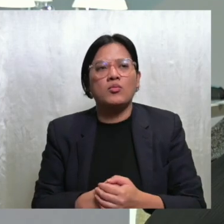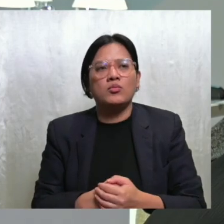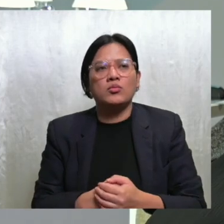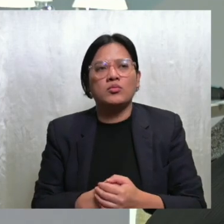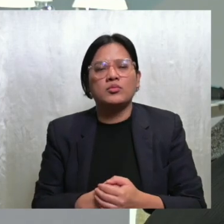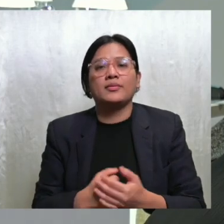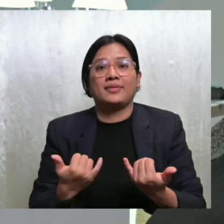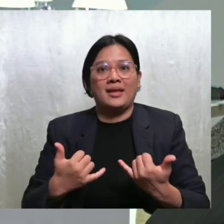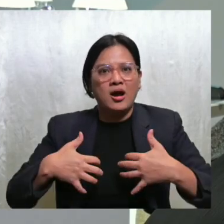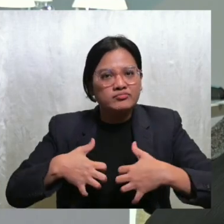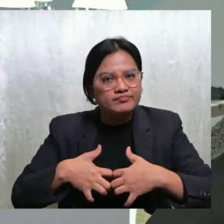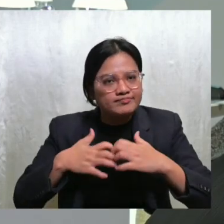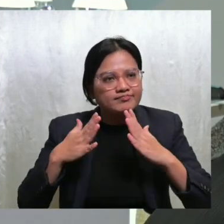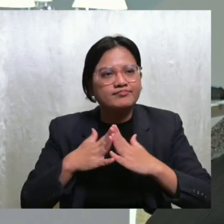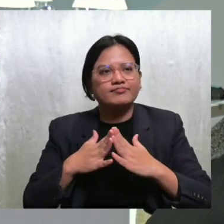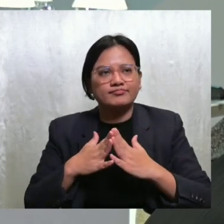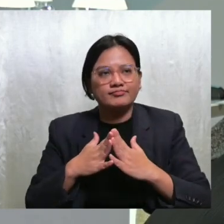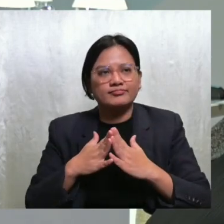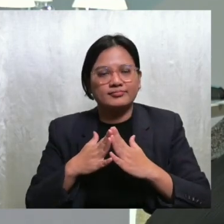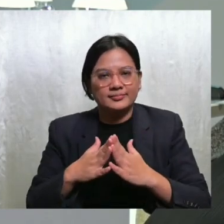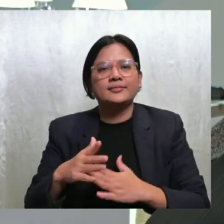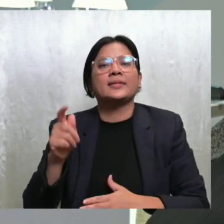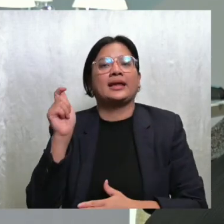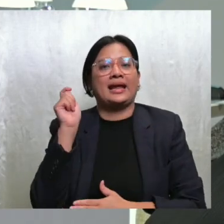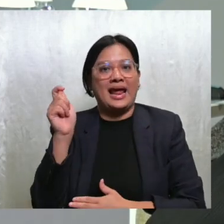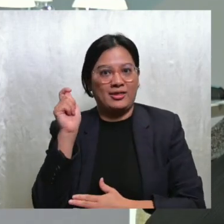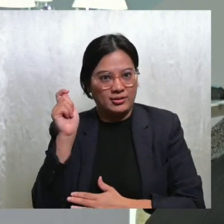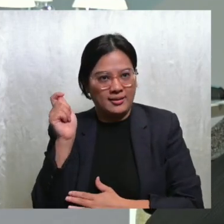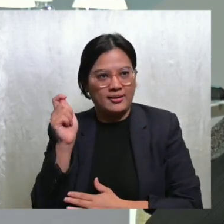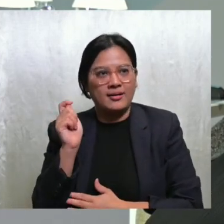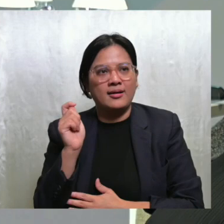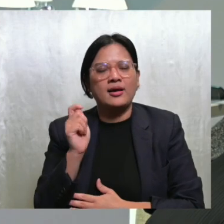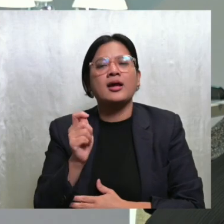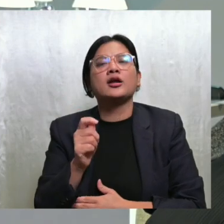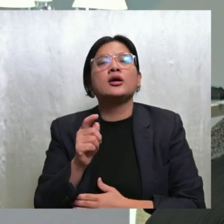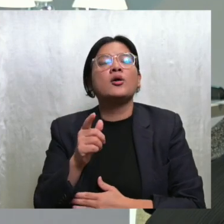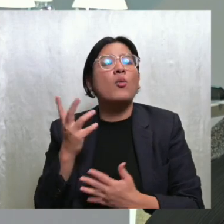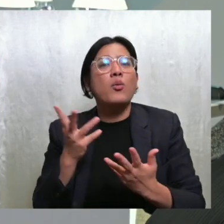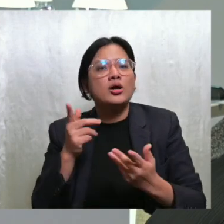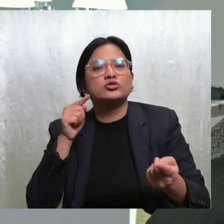1.2 million learners across Pakistan as well as other emerging markets.